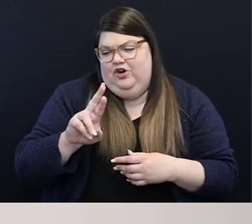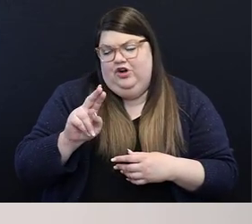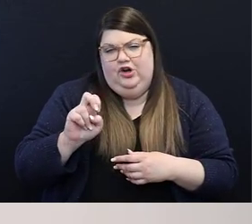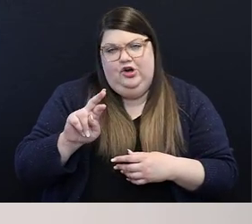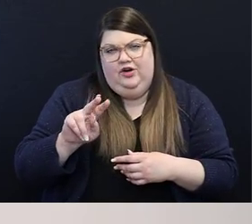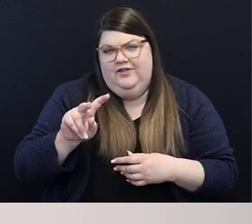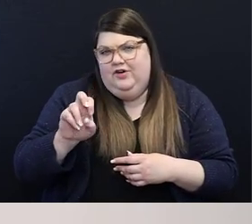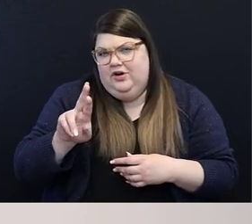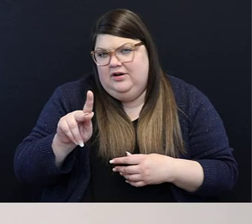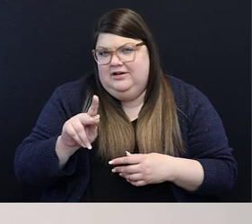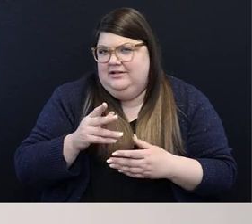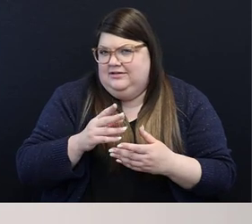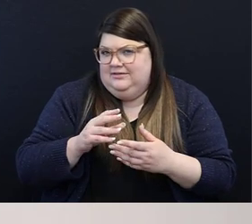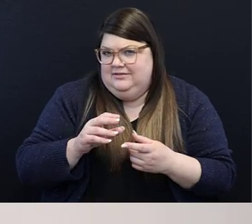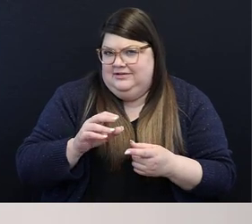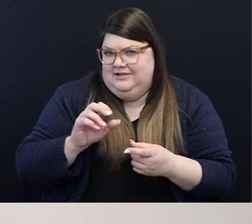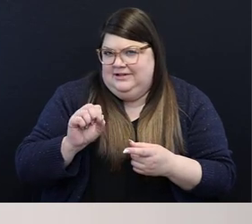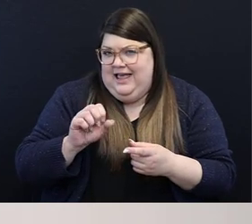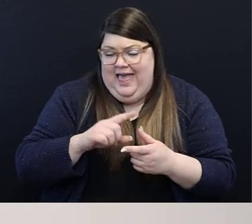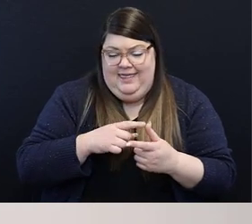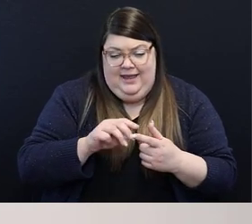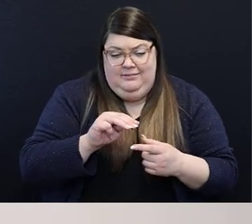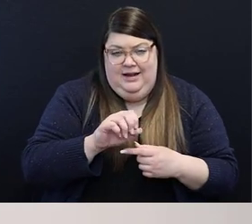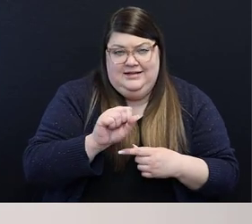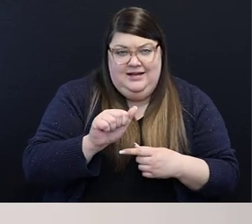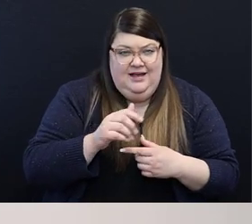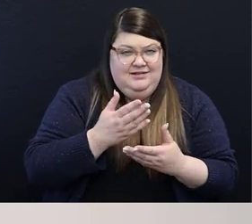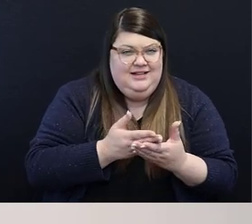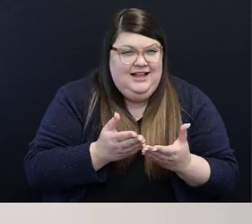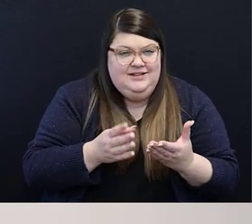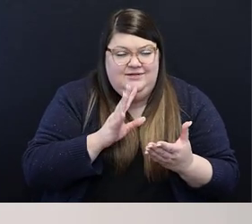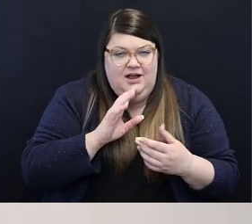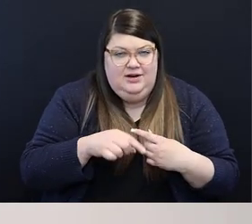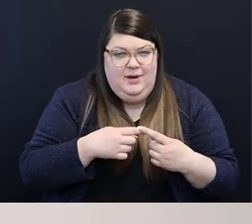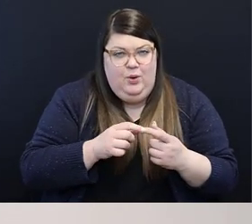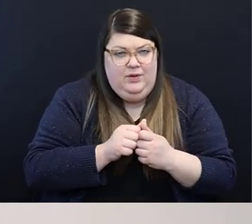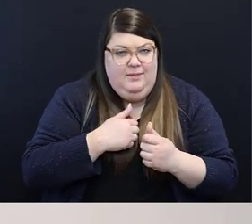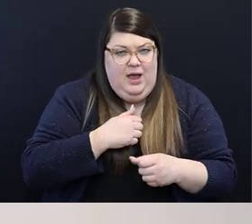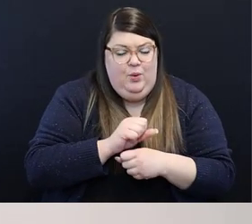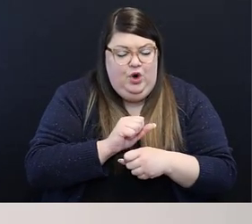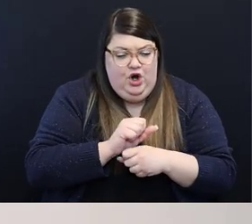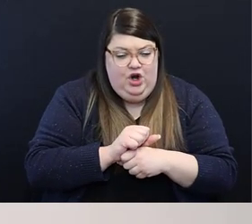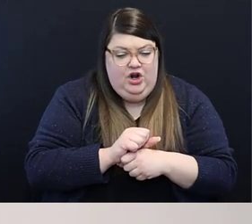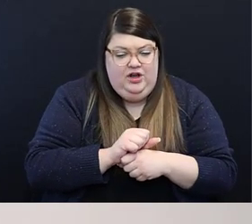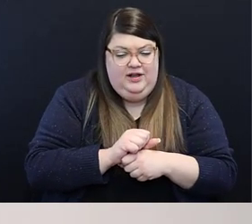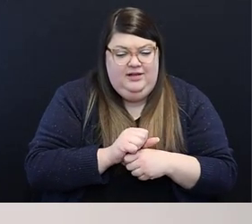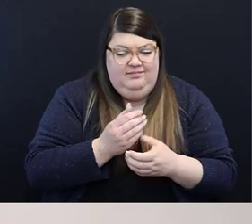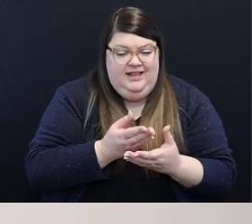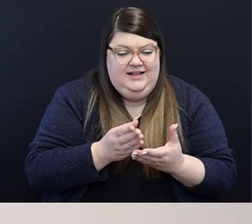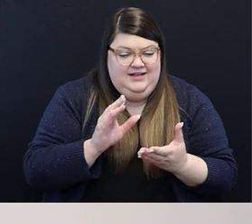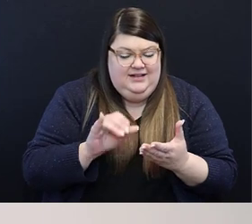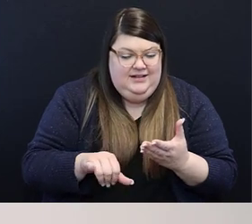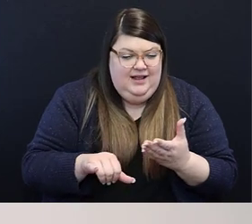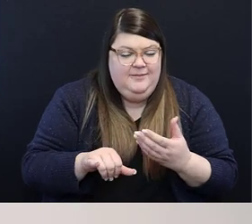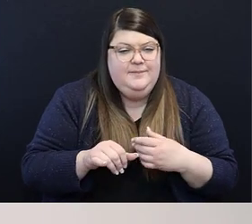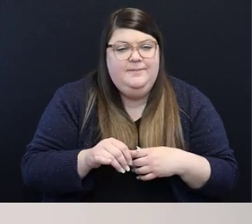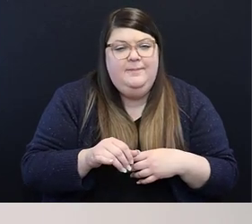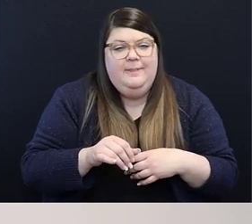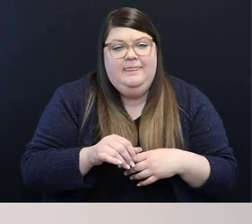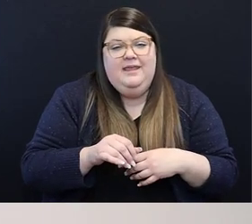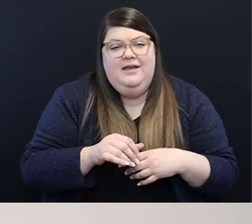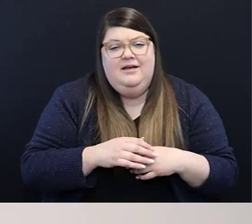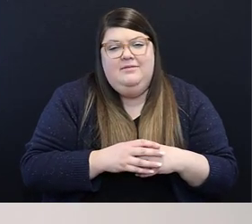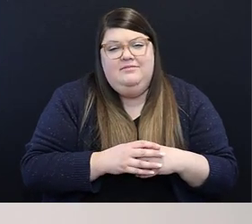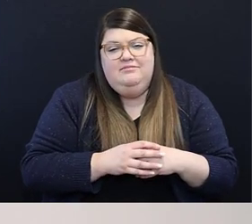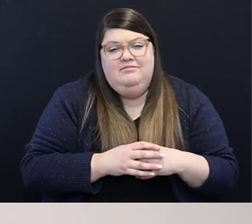then, you know, Memphis is something that's come up yeah. with my work before. Things like this. There's kind